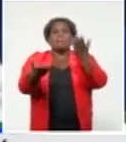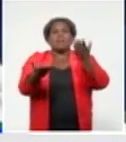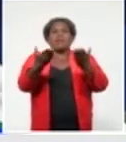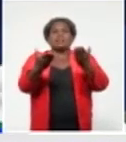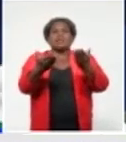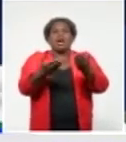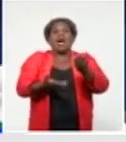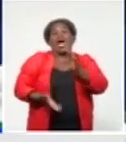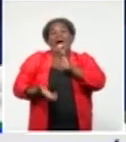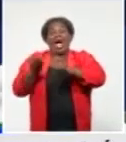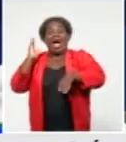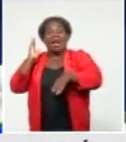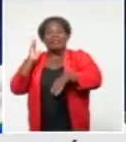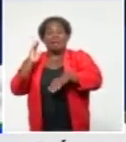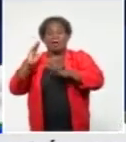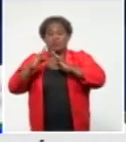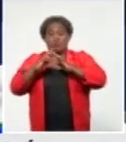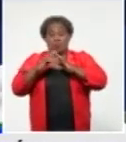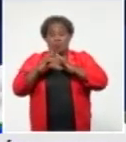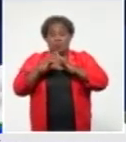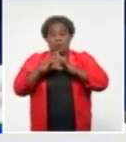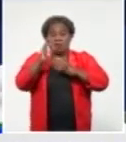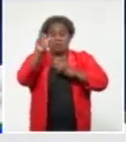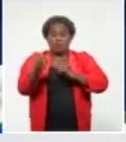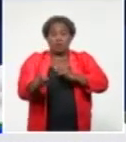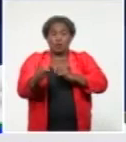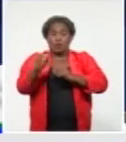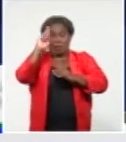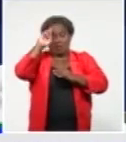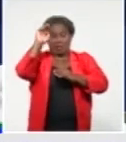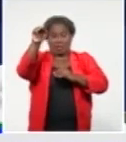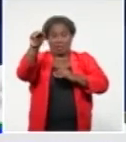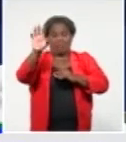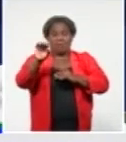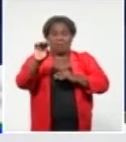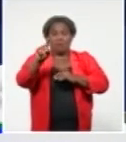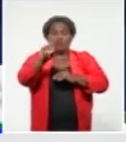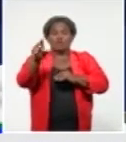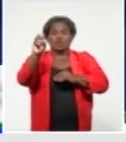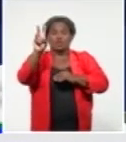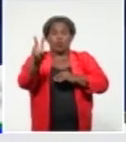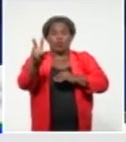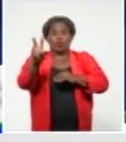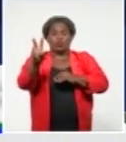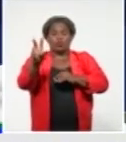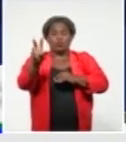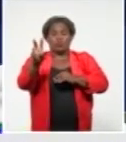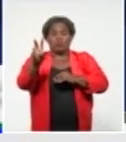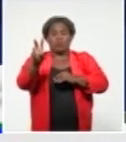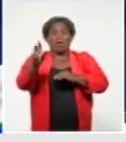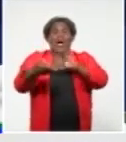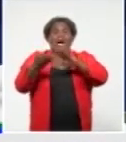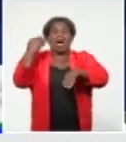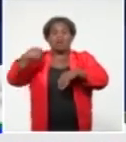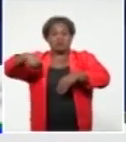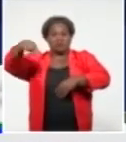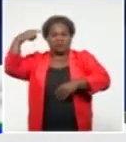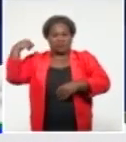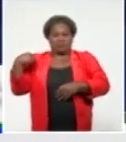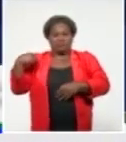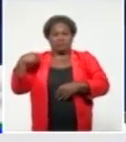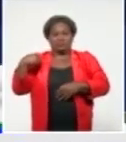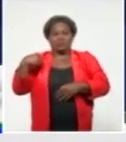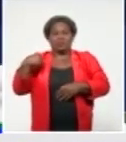2,794 recovered people, which is the 82% of all diagnosed cases in Cuba. 3 patients are in